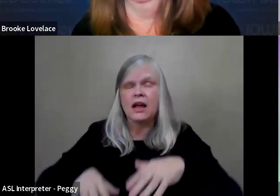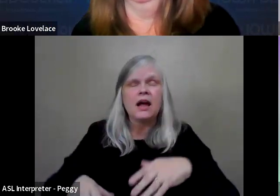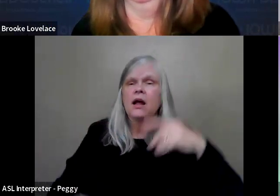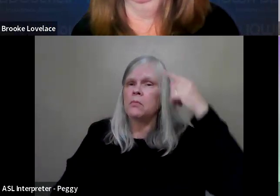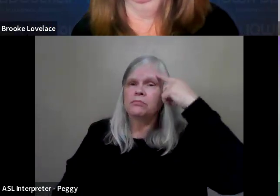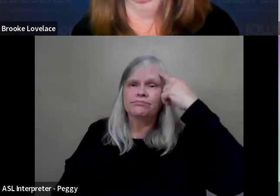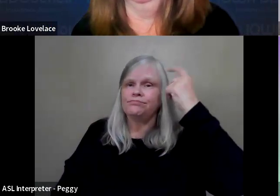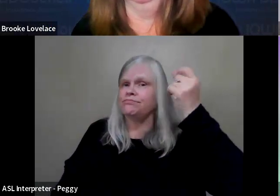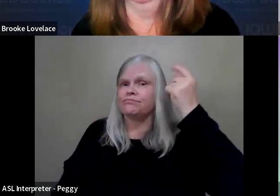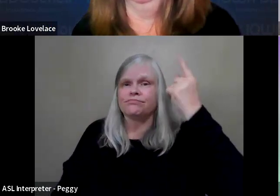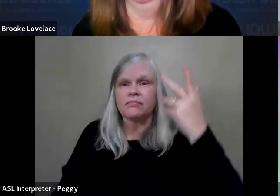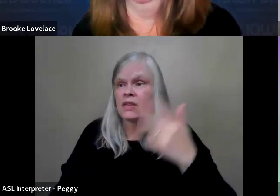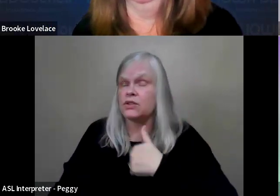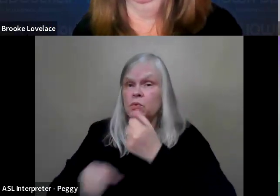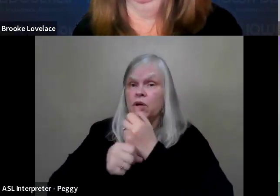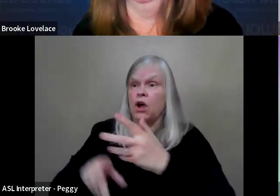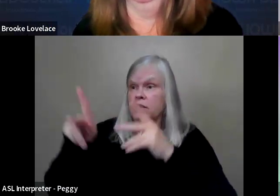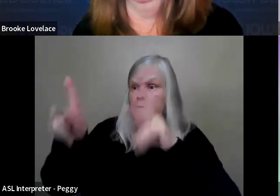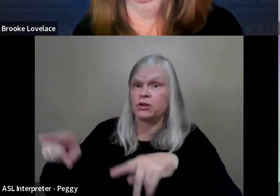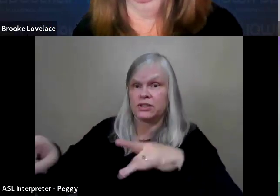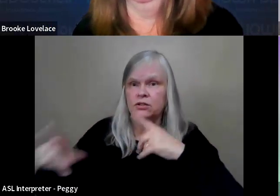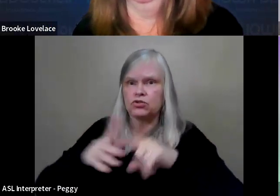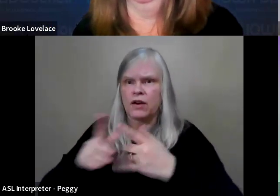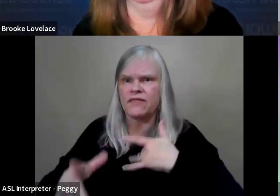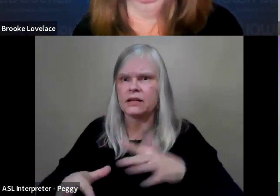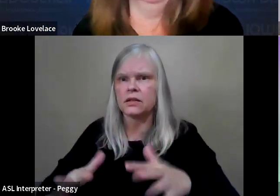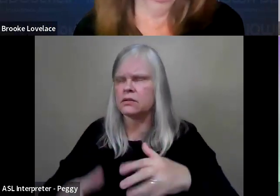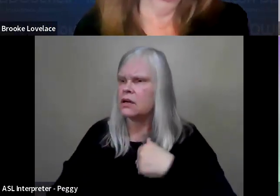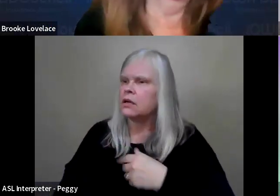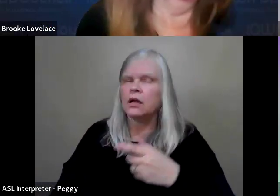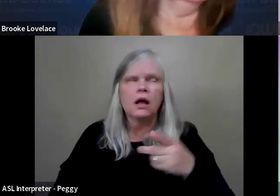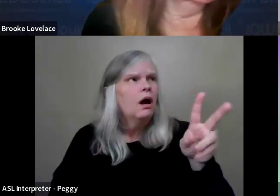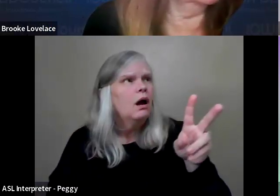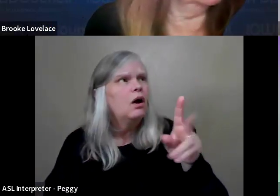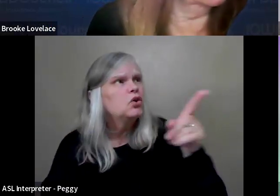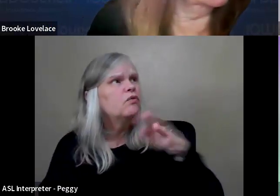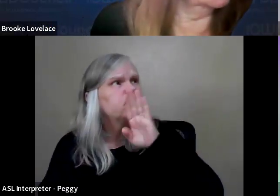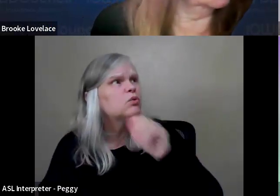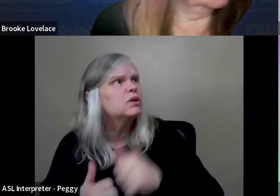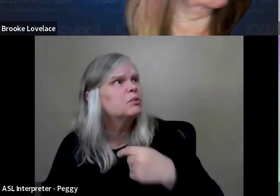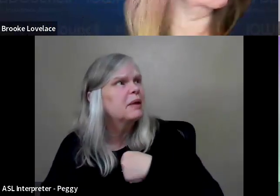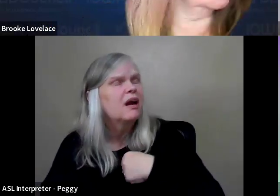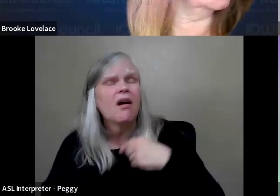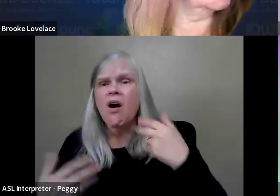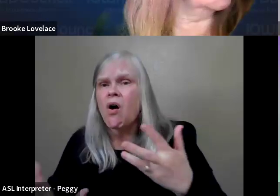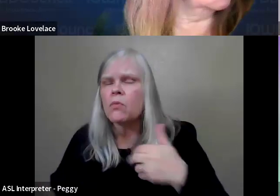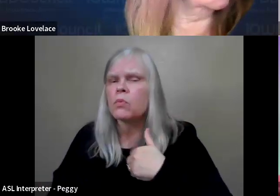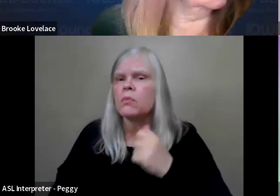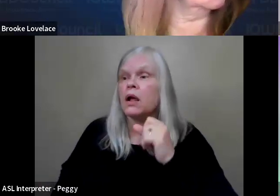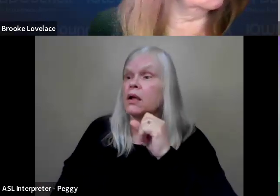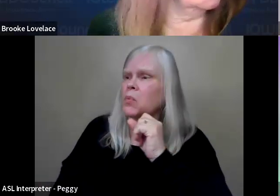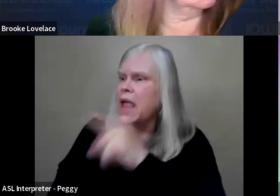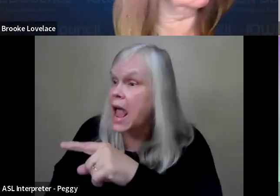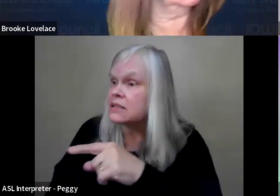if we have made that person with dementia feel anxious because we're frustrated, whatever we're asking them to do is just going to